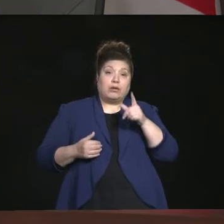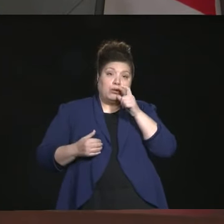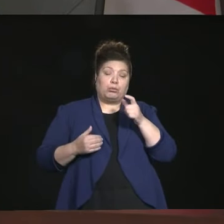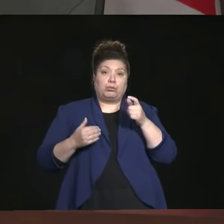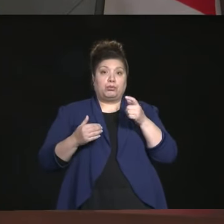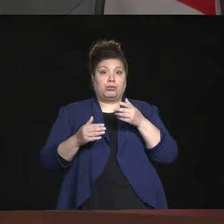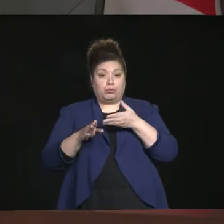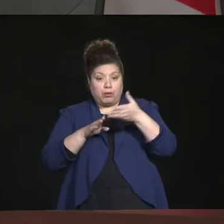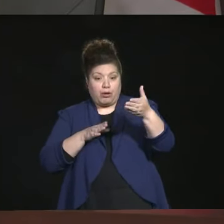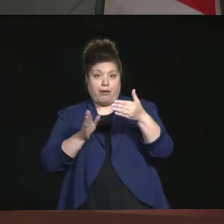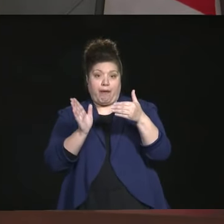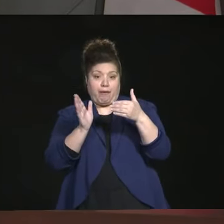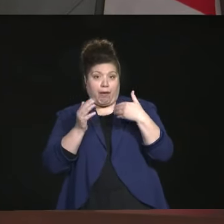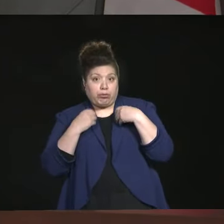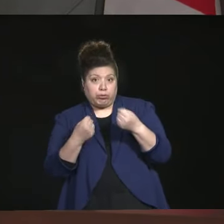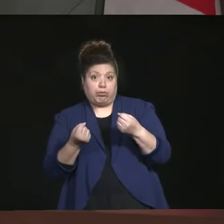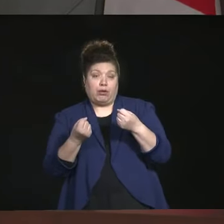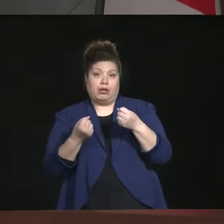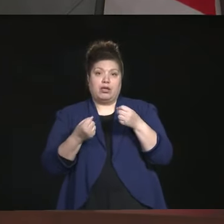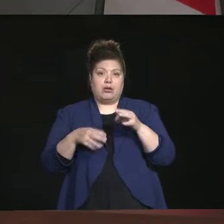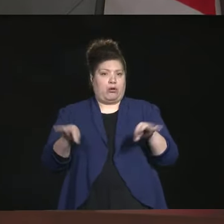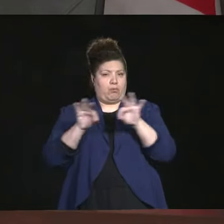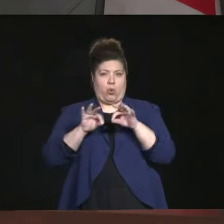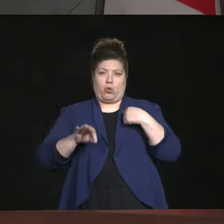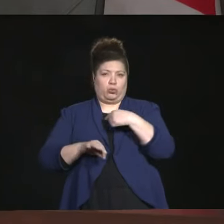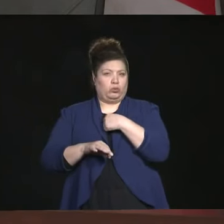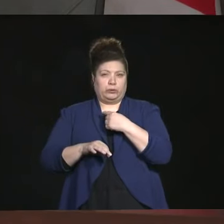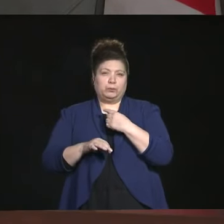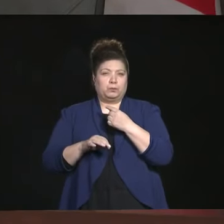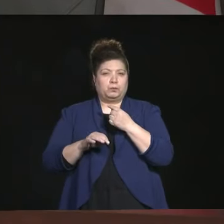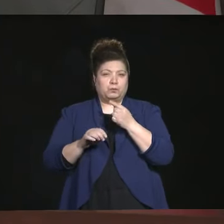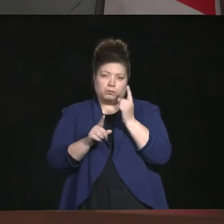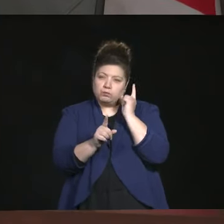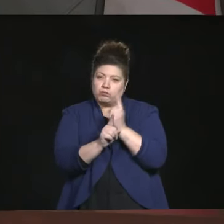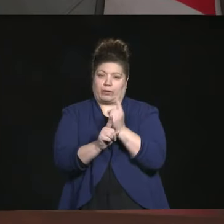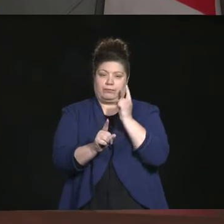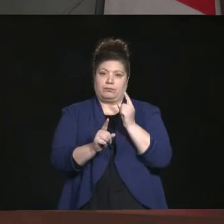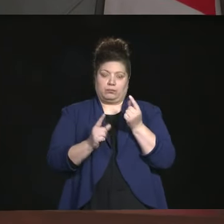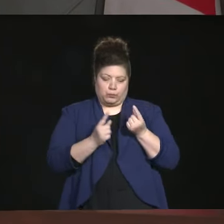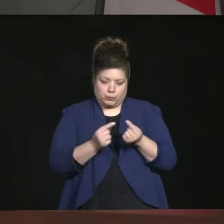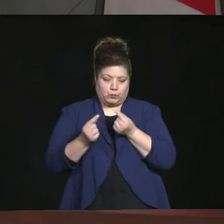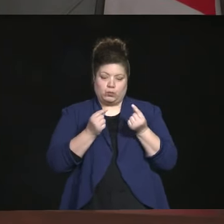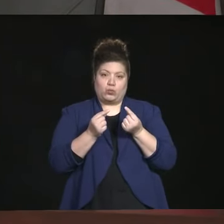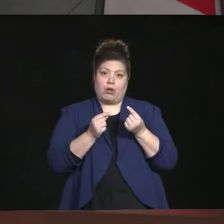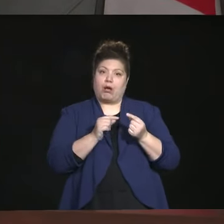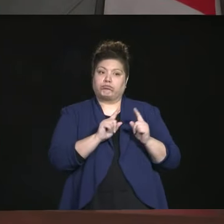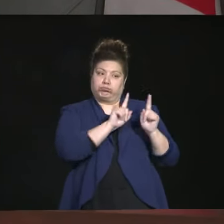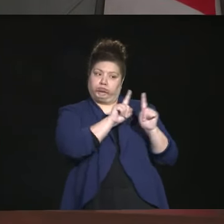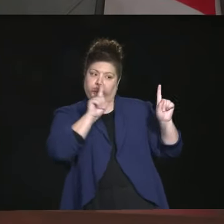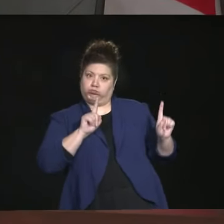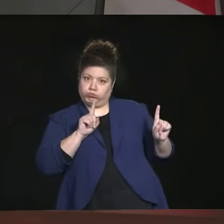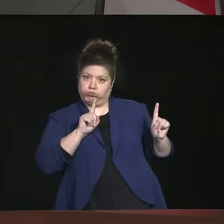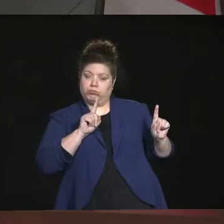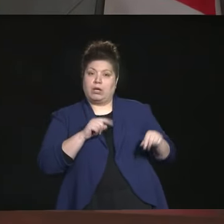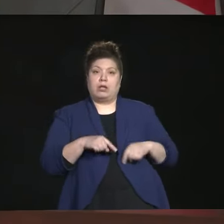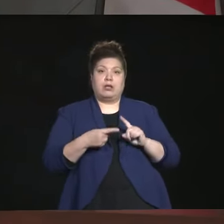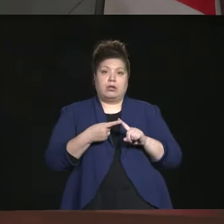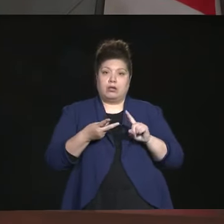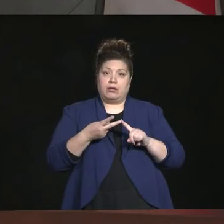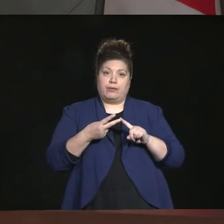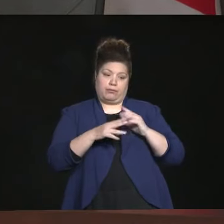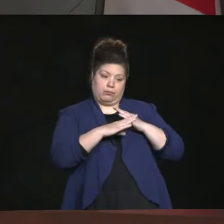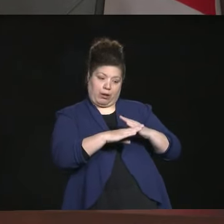also practice everything that we preach, including social distancing, protecting our patients and our family. But